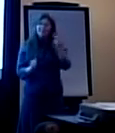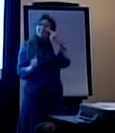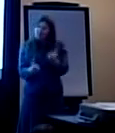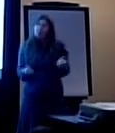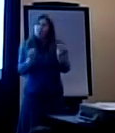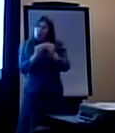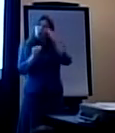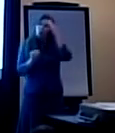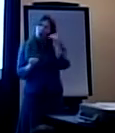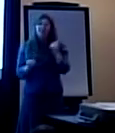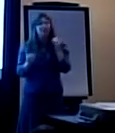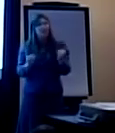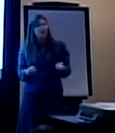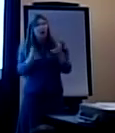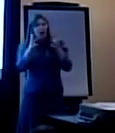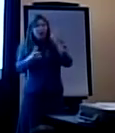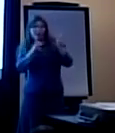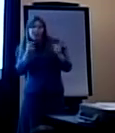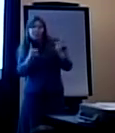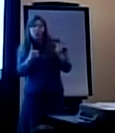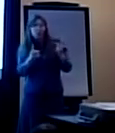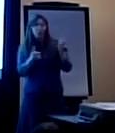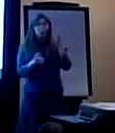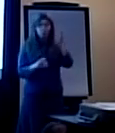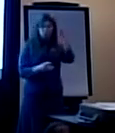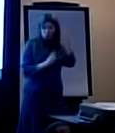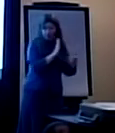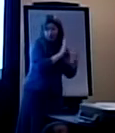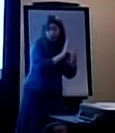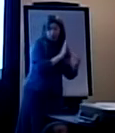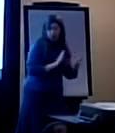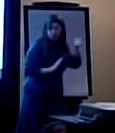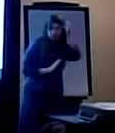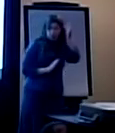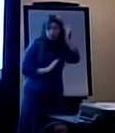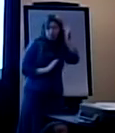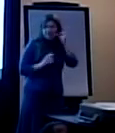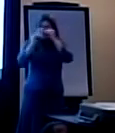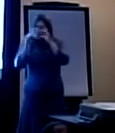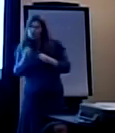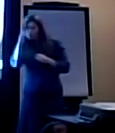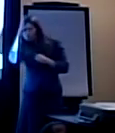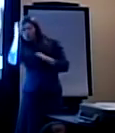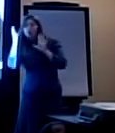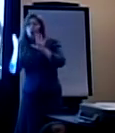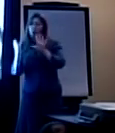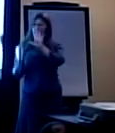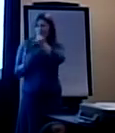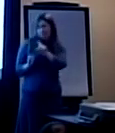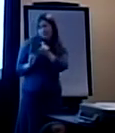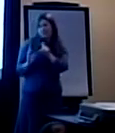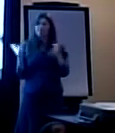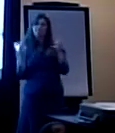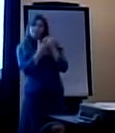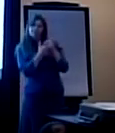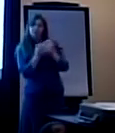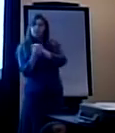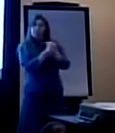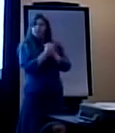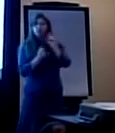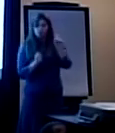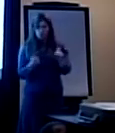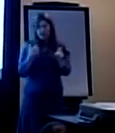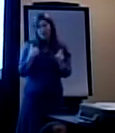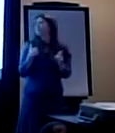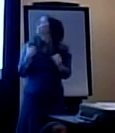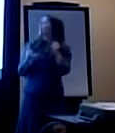because there's a wealth of knowledge that can continue to flow in there. And that treating mistakes now as learning opportunities. Now again, that last